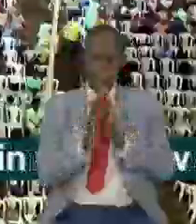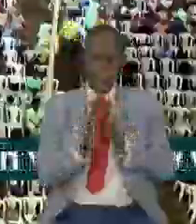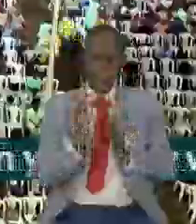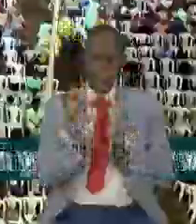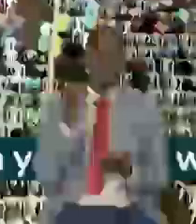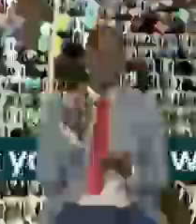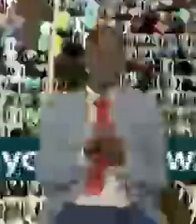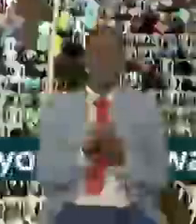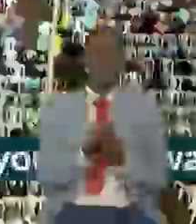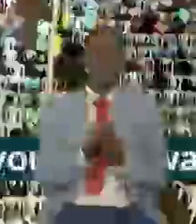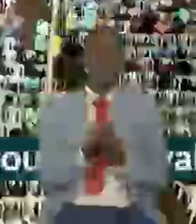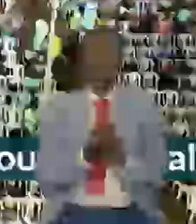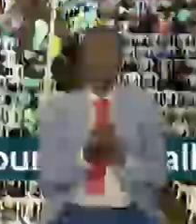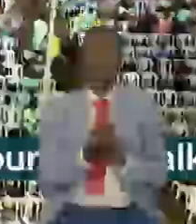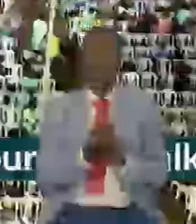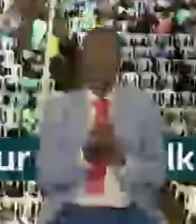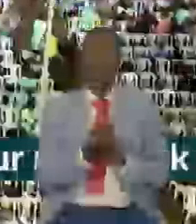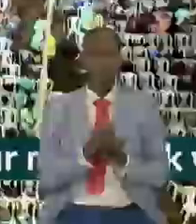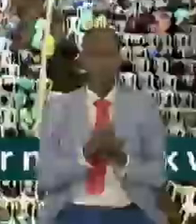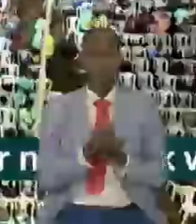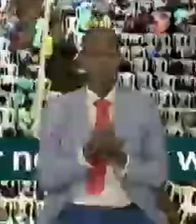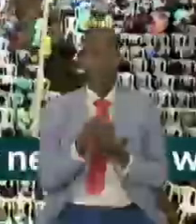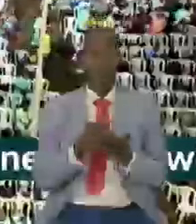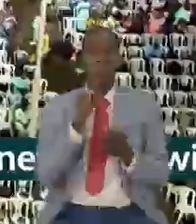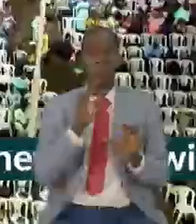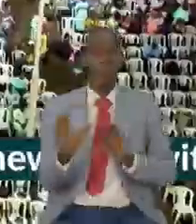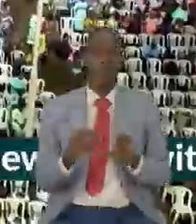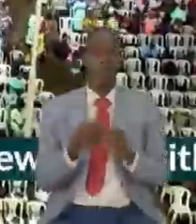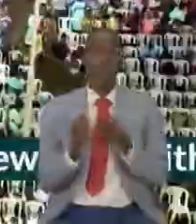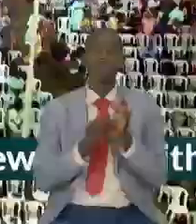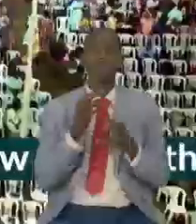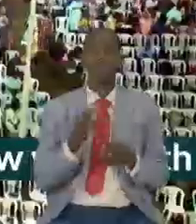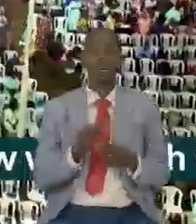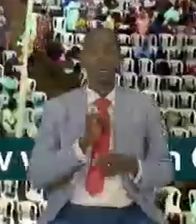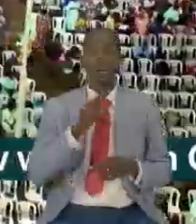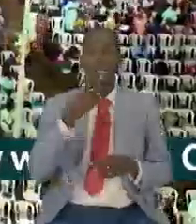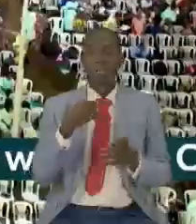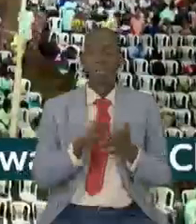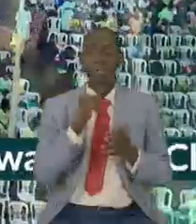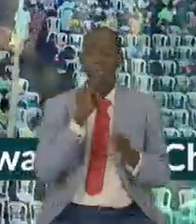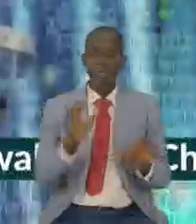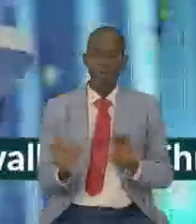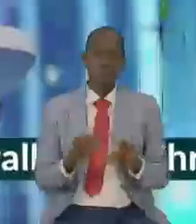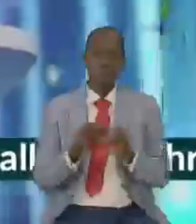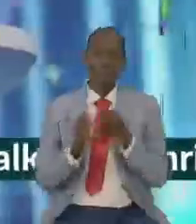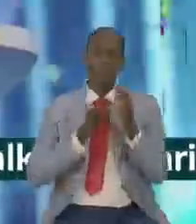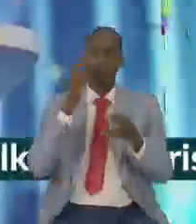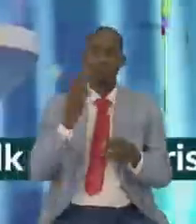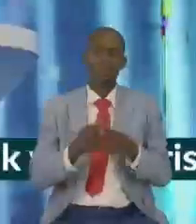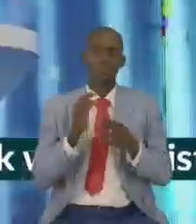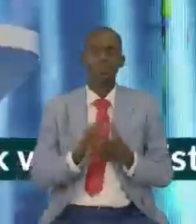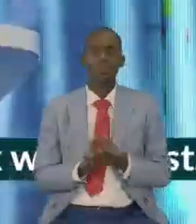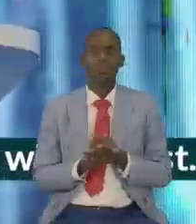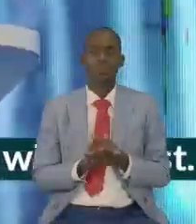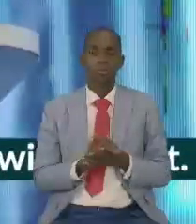It is done. I said, it is done. Keep on standing. Our counselors are there. We'll